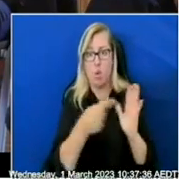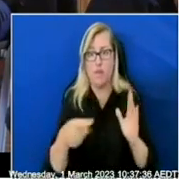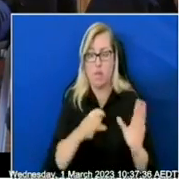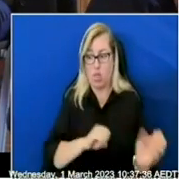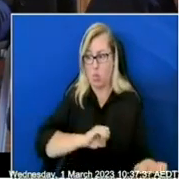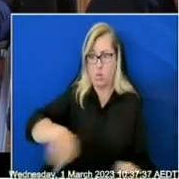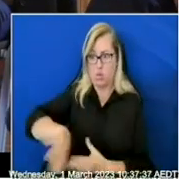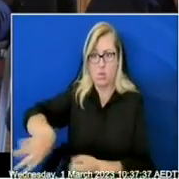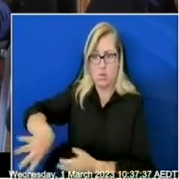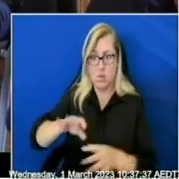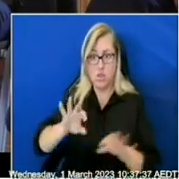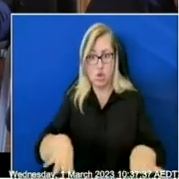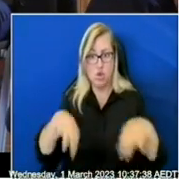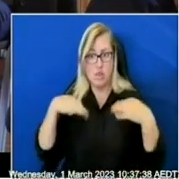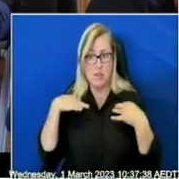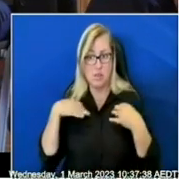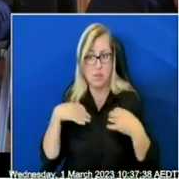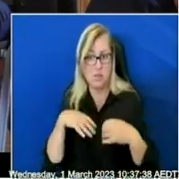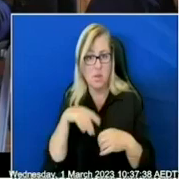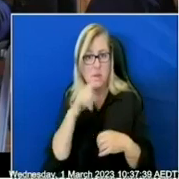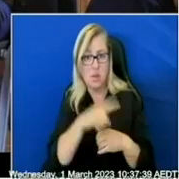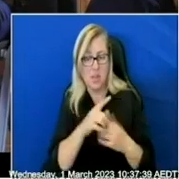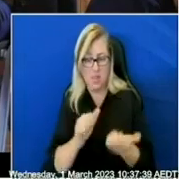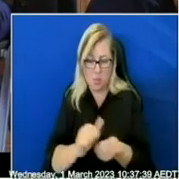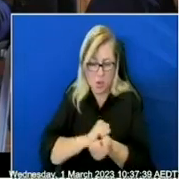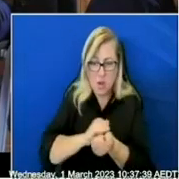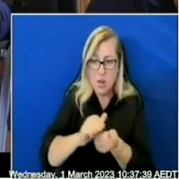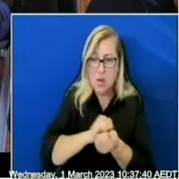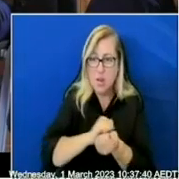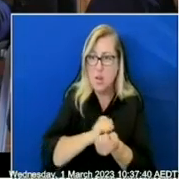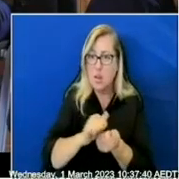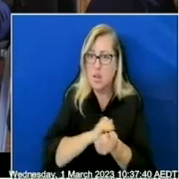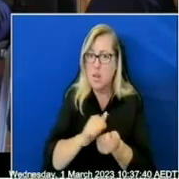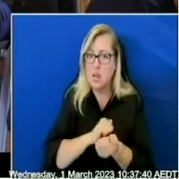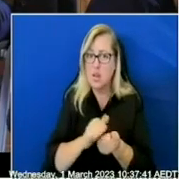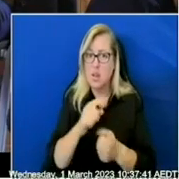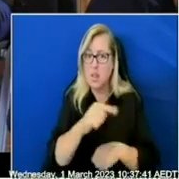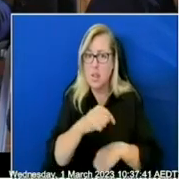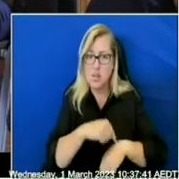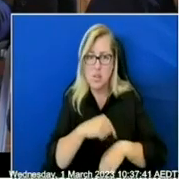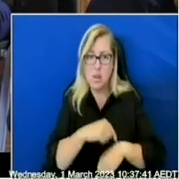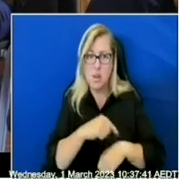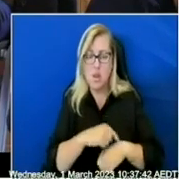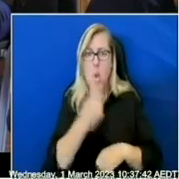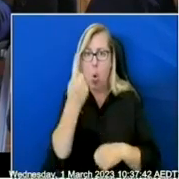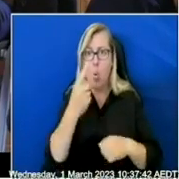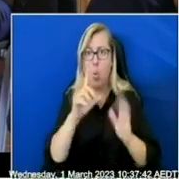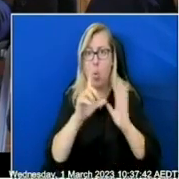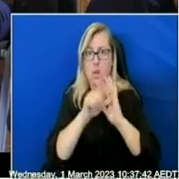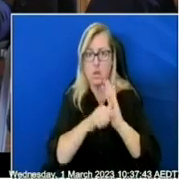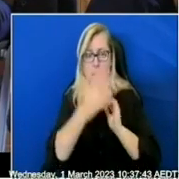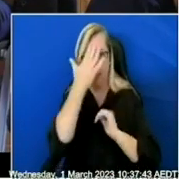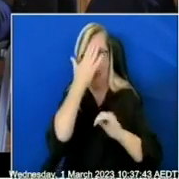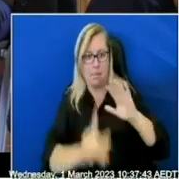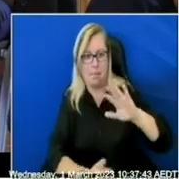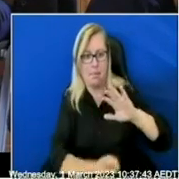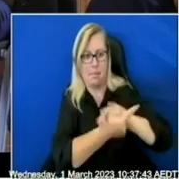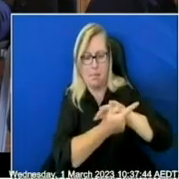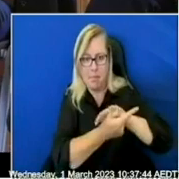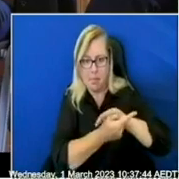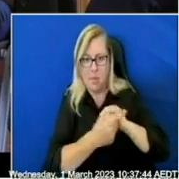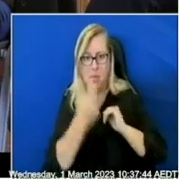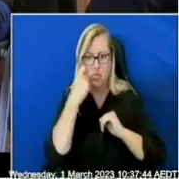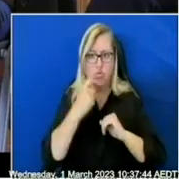doing laundry. Mum ran away one time trying to come home and she had to scrub the